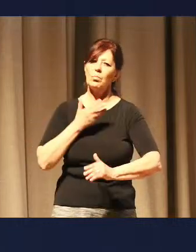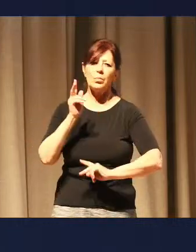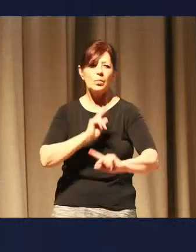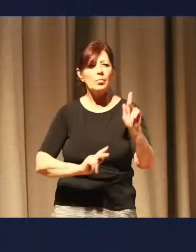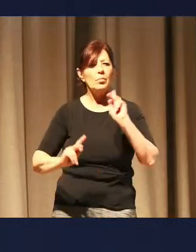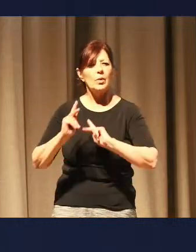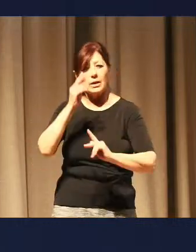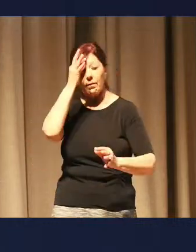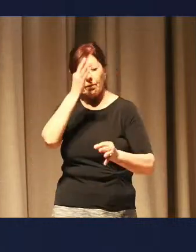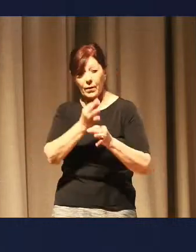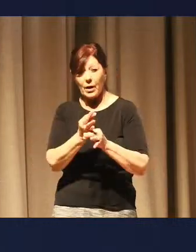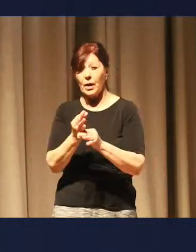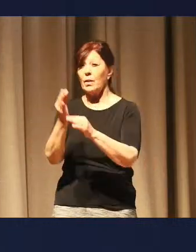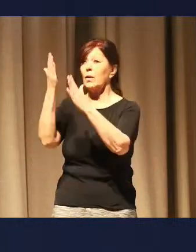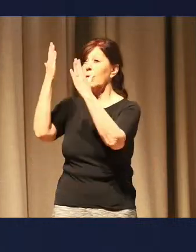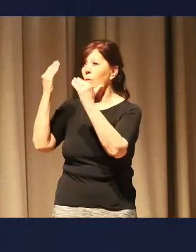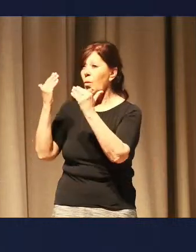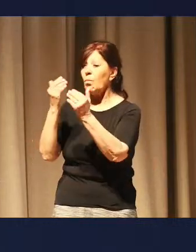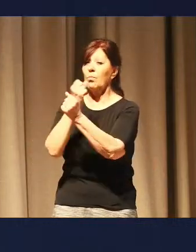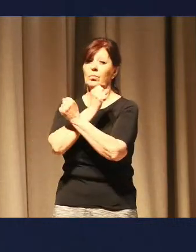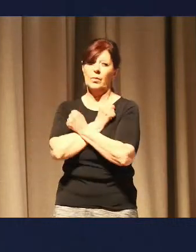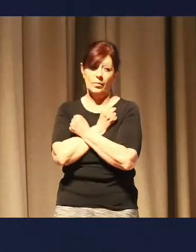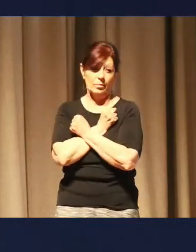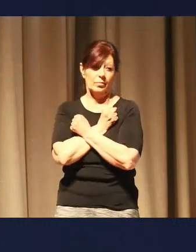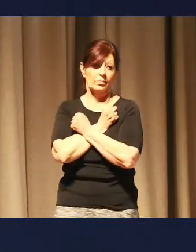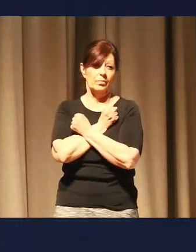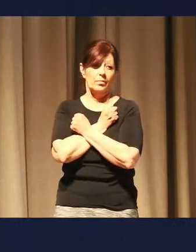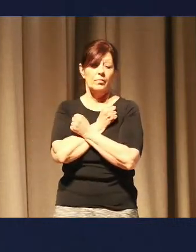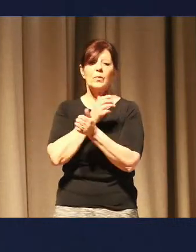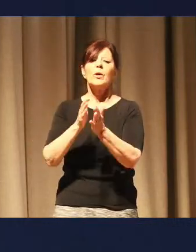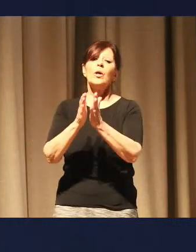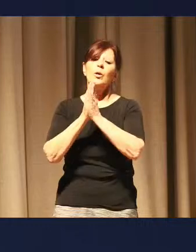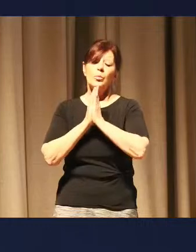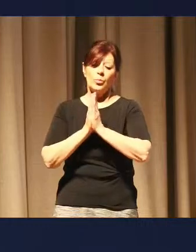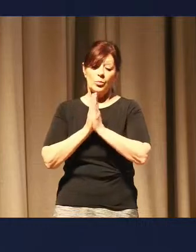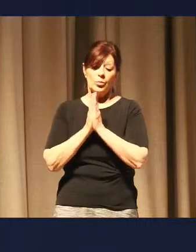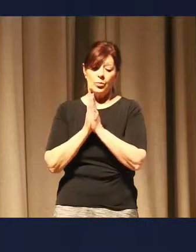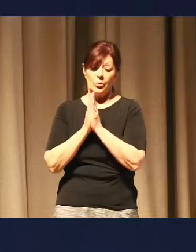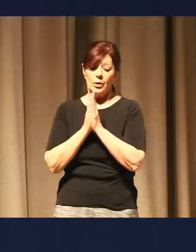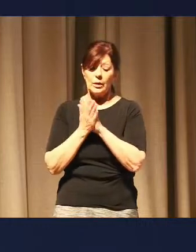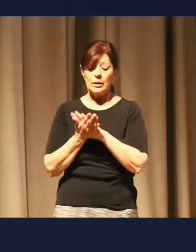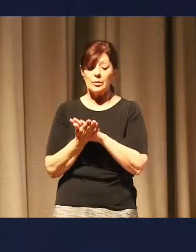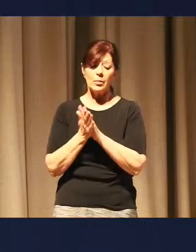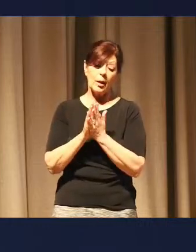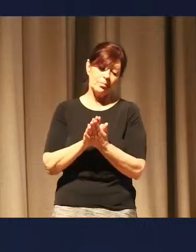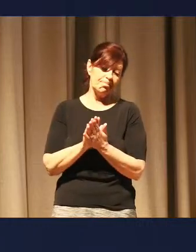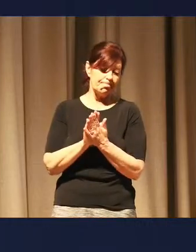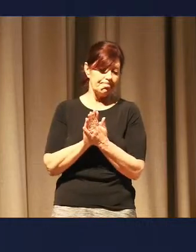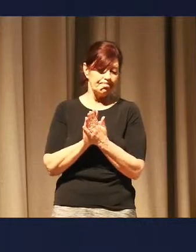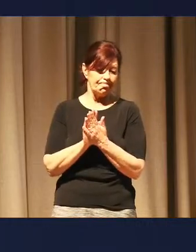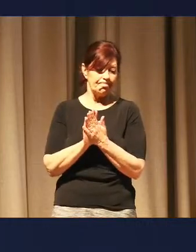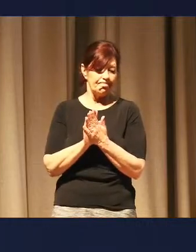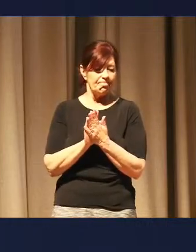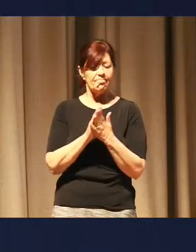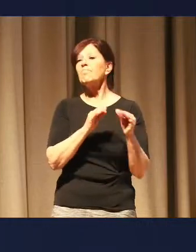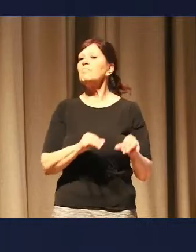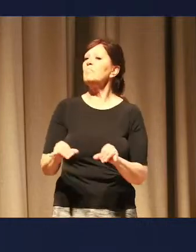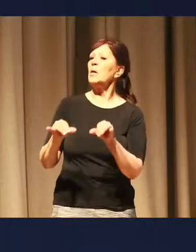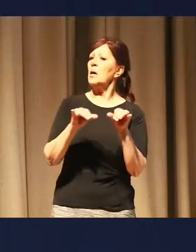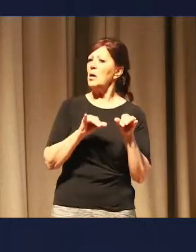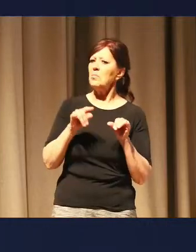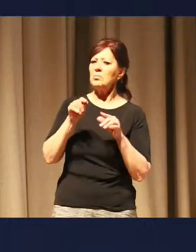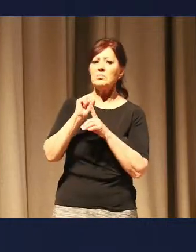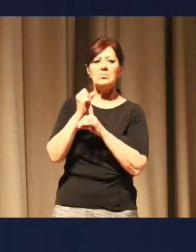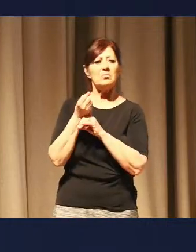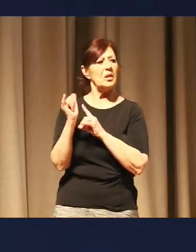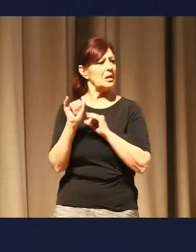in faith and hope and love. A prayer that has become rather common in a